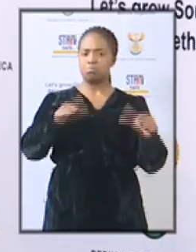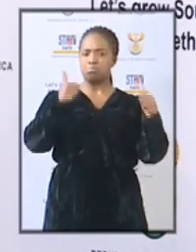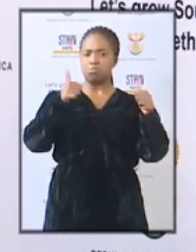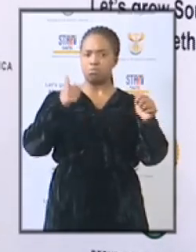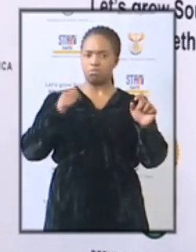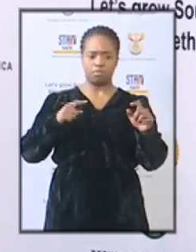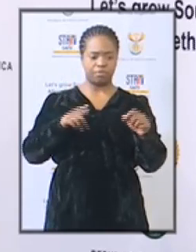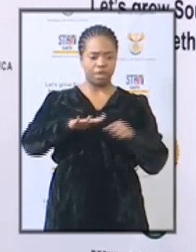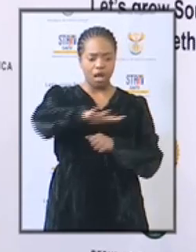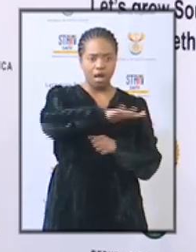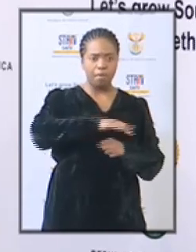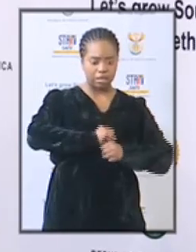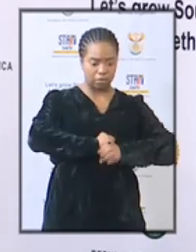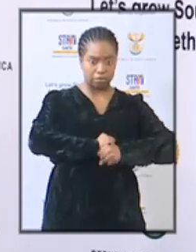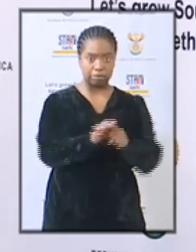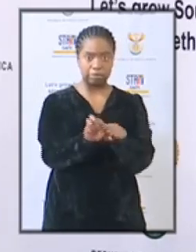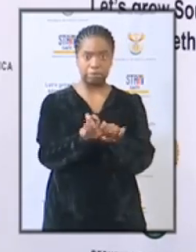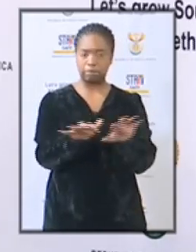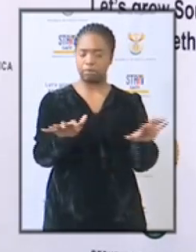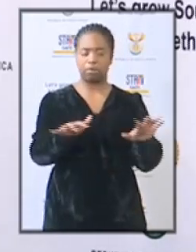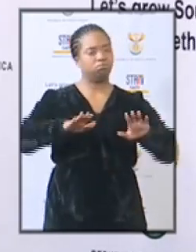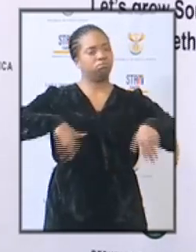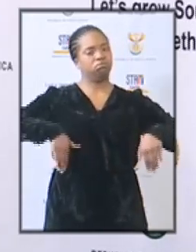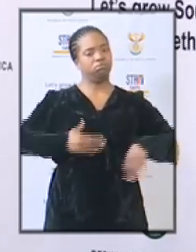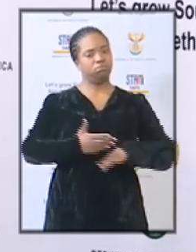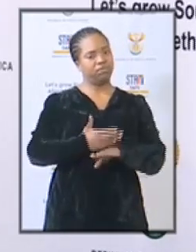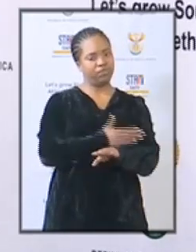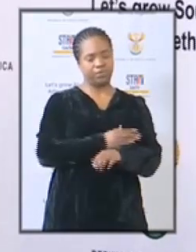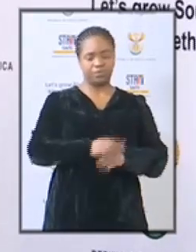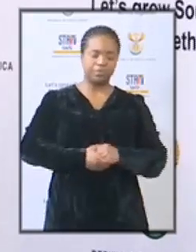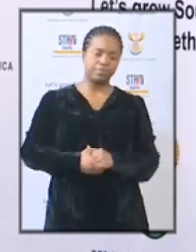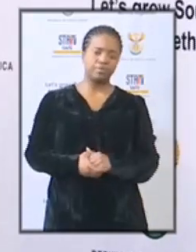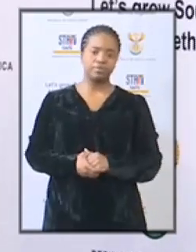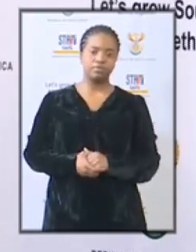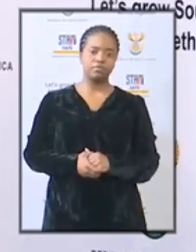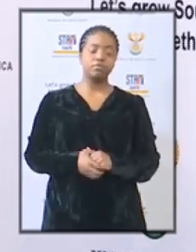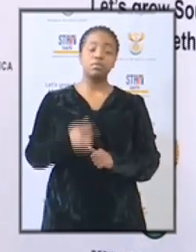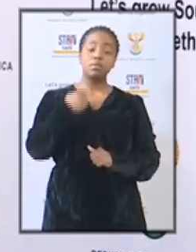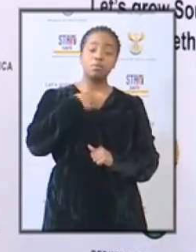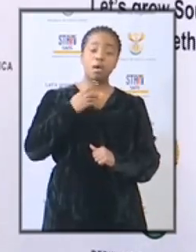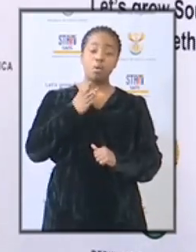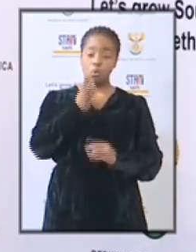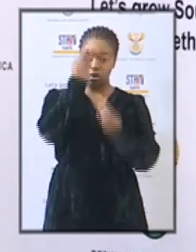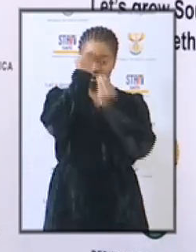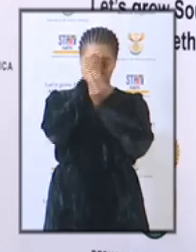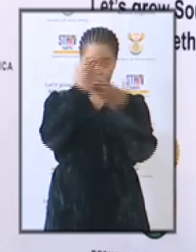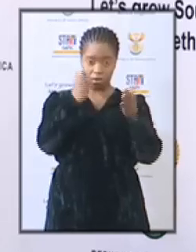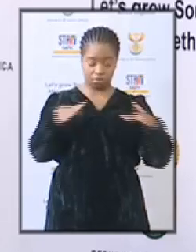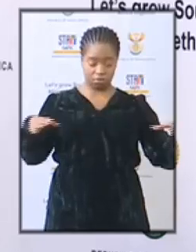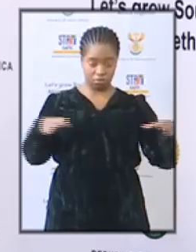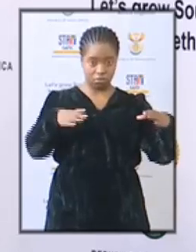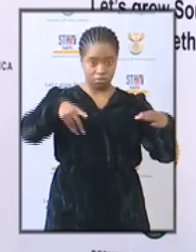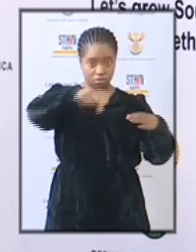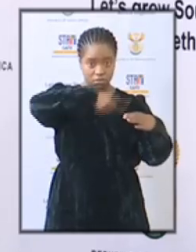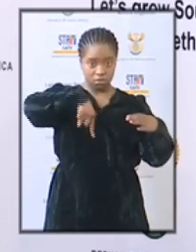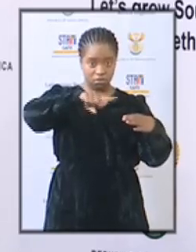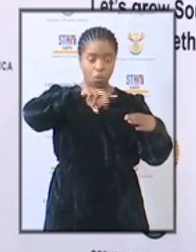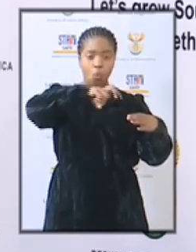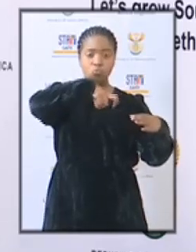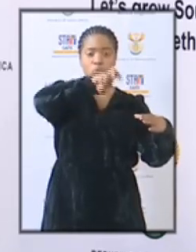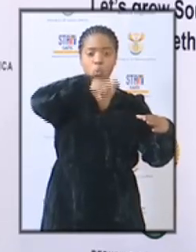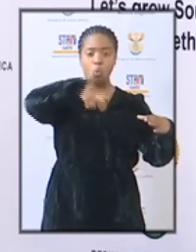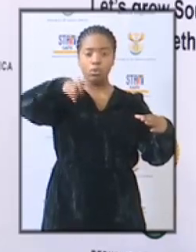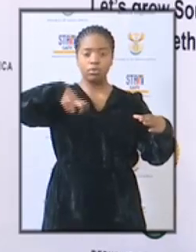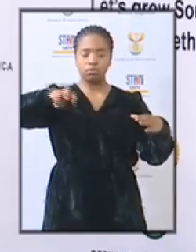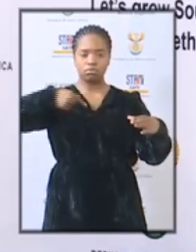seen us being a source of the spread. I want to say to the sector and all those who participate and